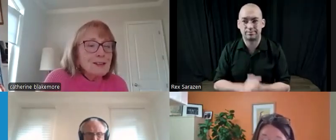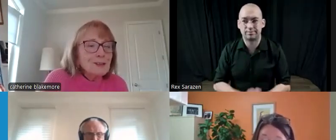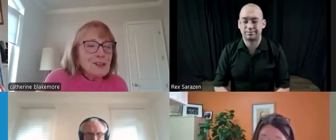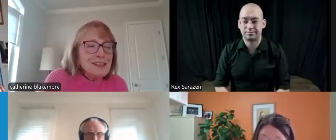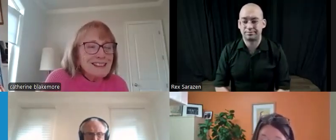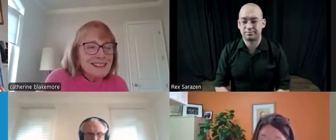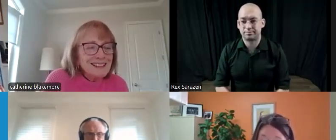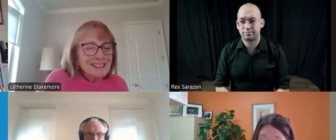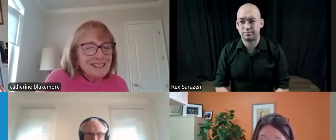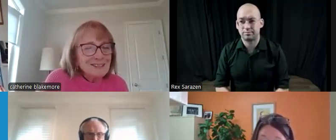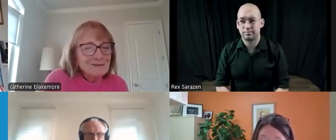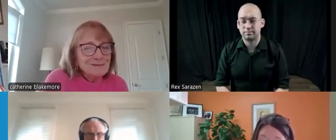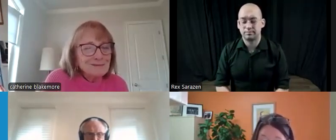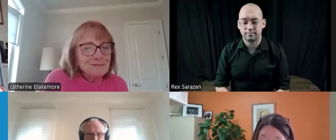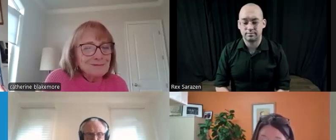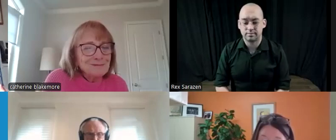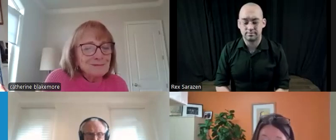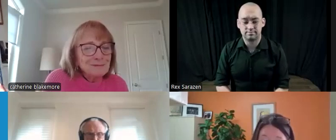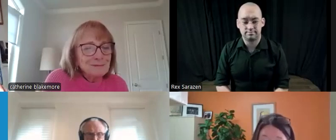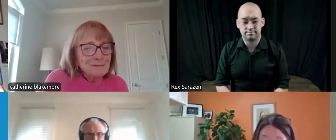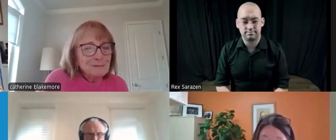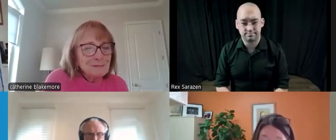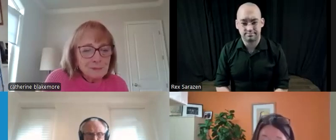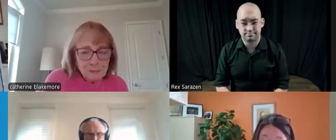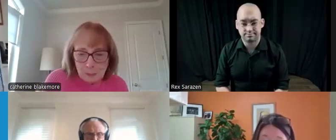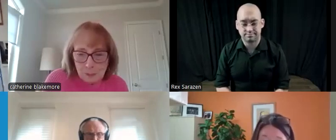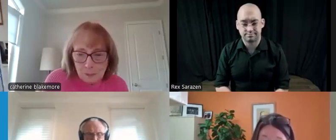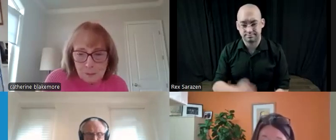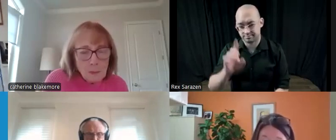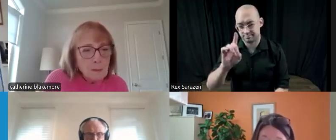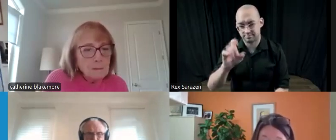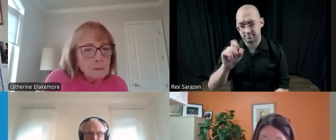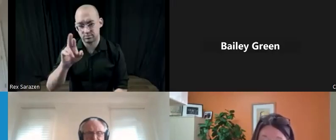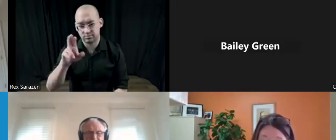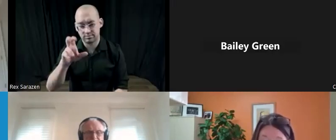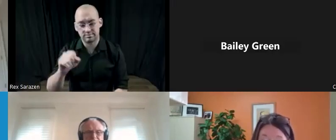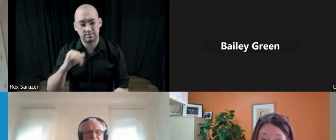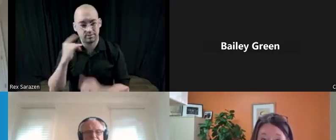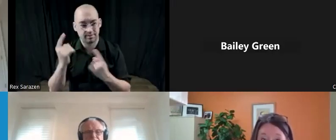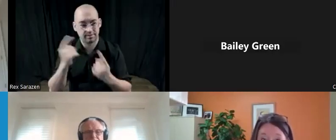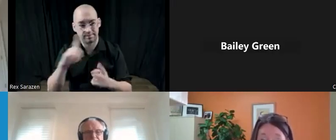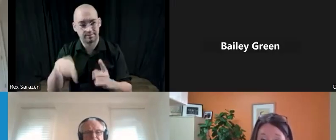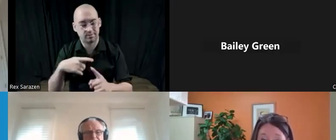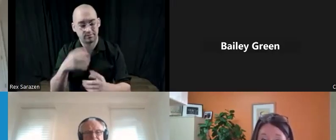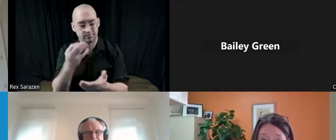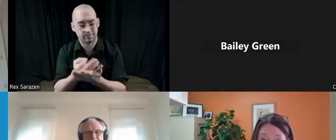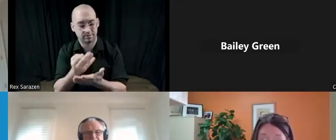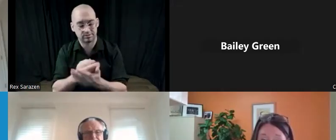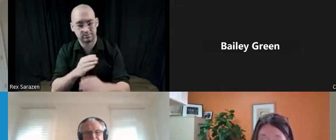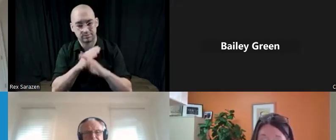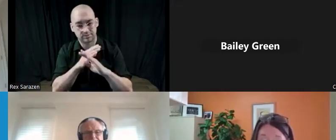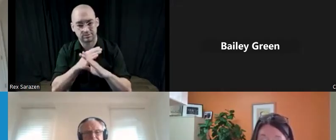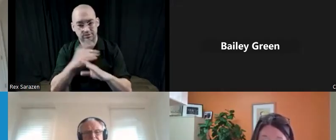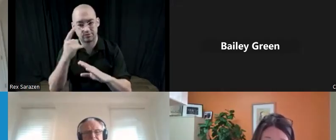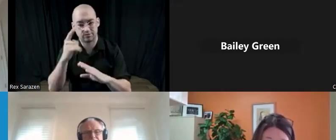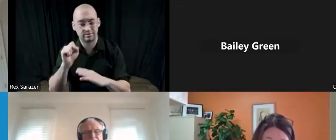Okay, Dolores. Yeah, I was thinking about financial protection for